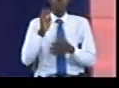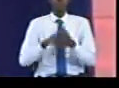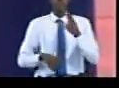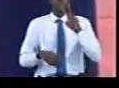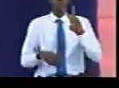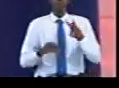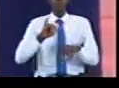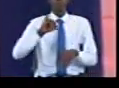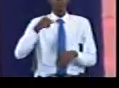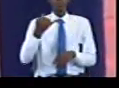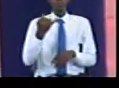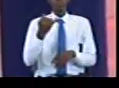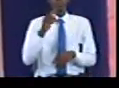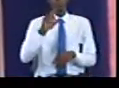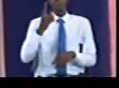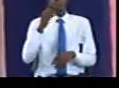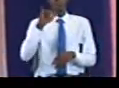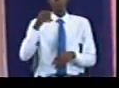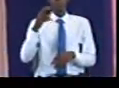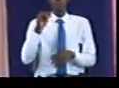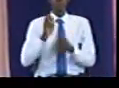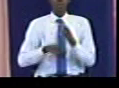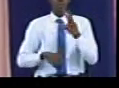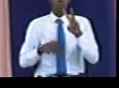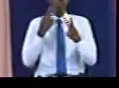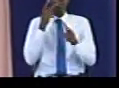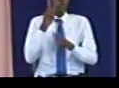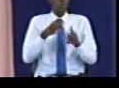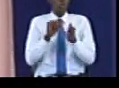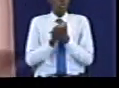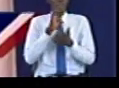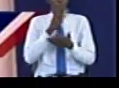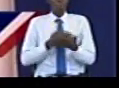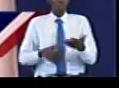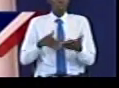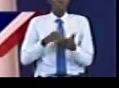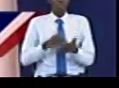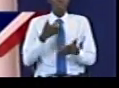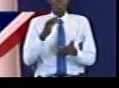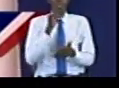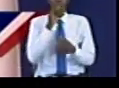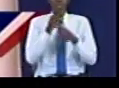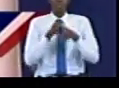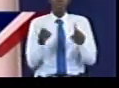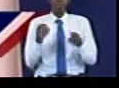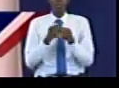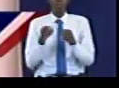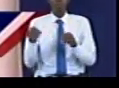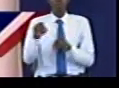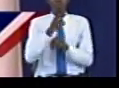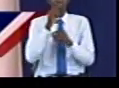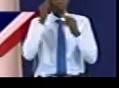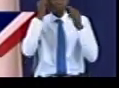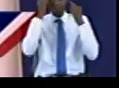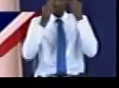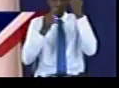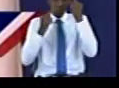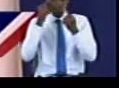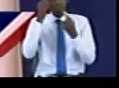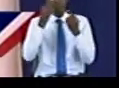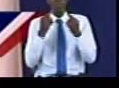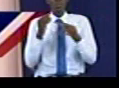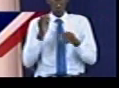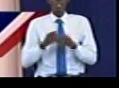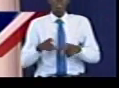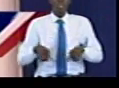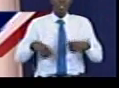1 John chapter 2. You see the people who are born again, there is a difference. Difference in their thoughts, and difference in their lifestyle, and difference in